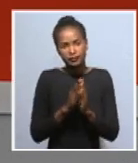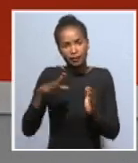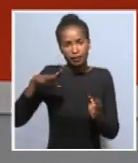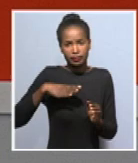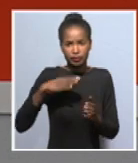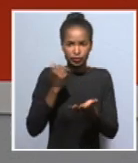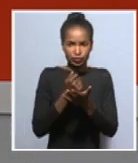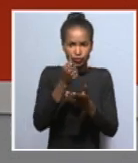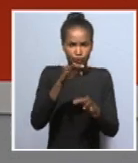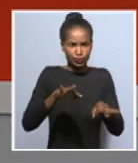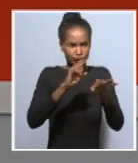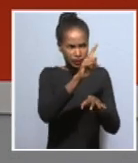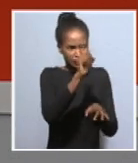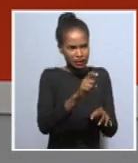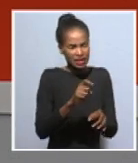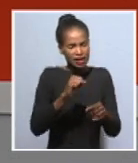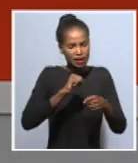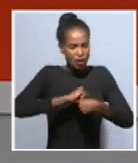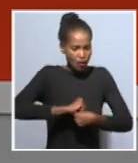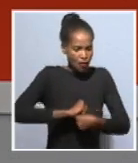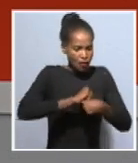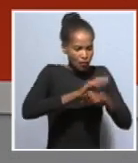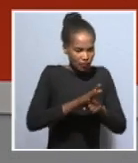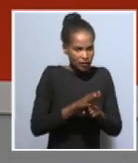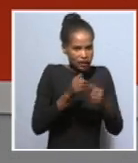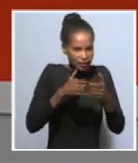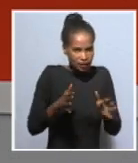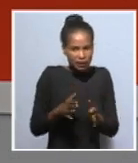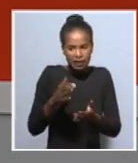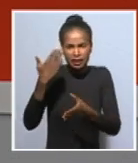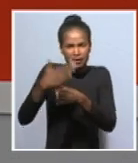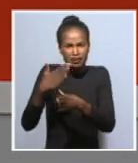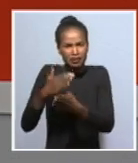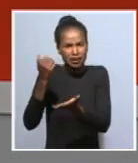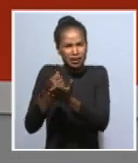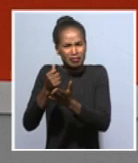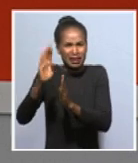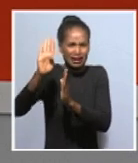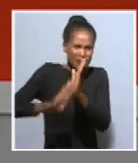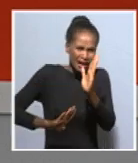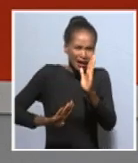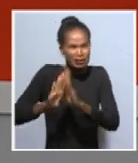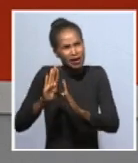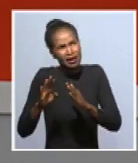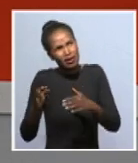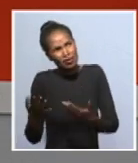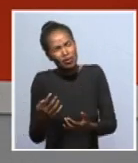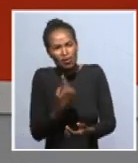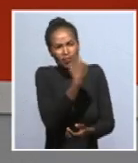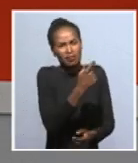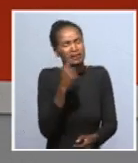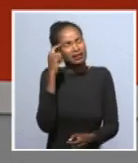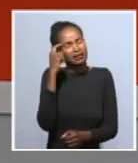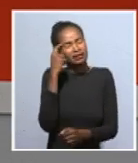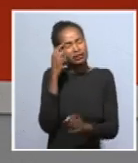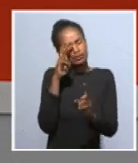talk to us about the impact of COVID-19 on the operations of the bank, and also briefly touch on, from your perspective, its impact